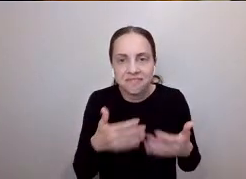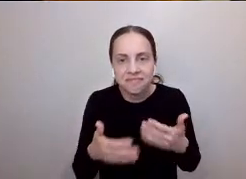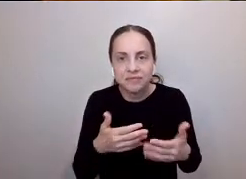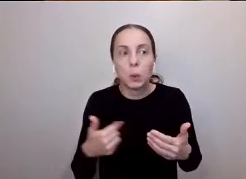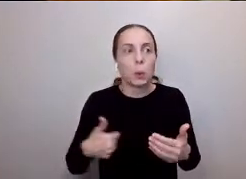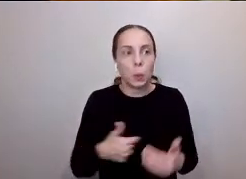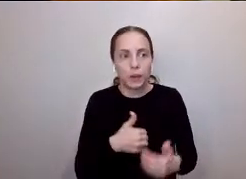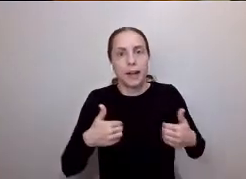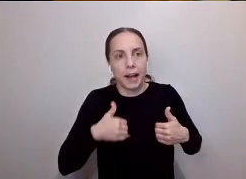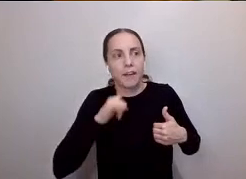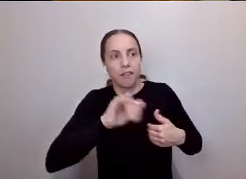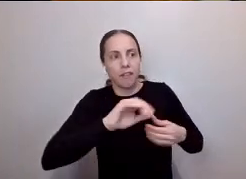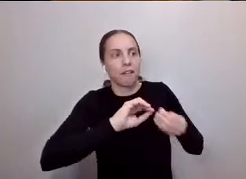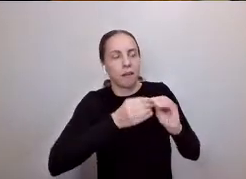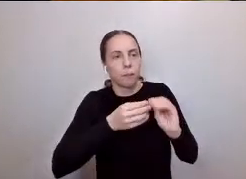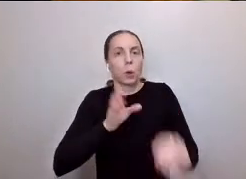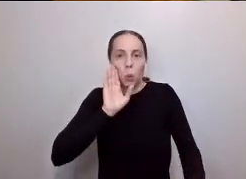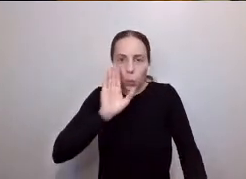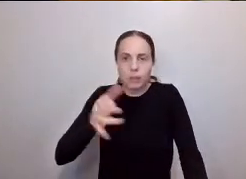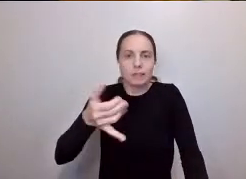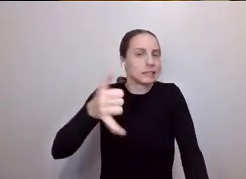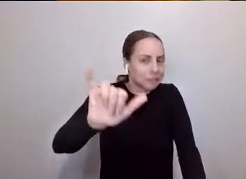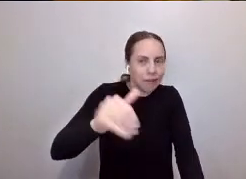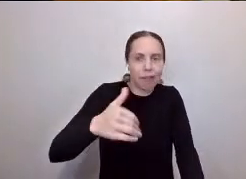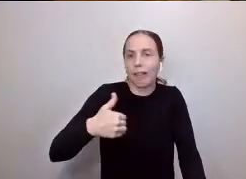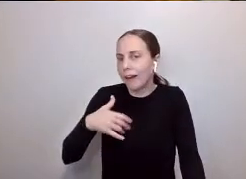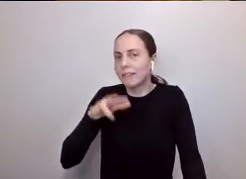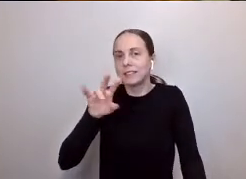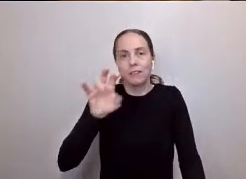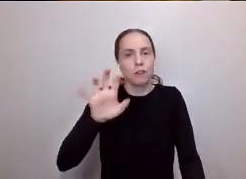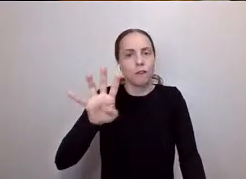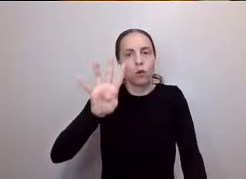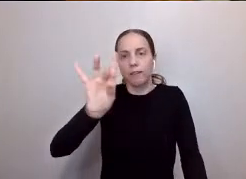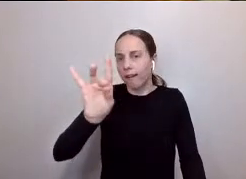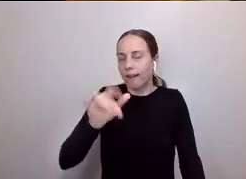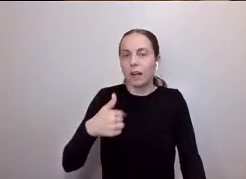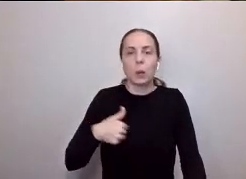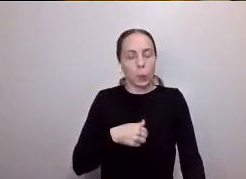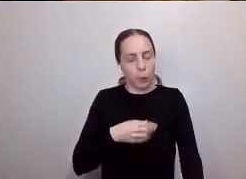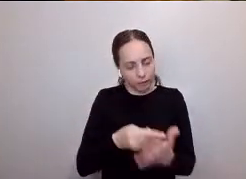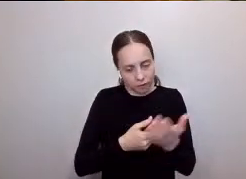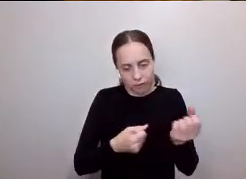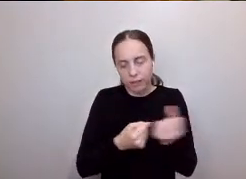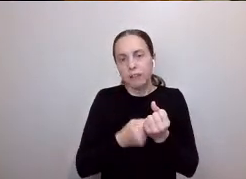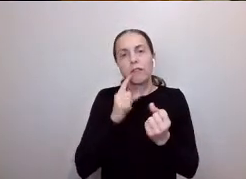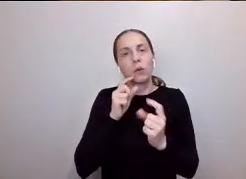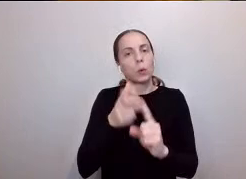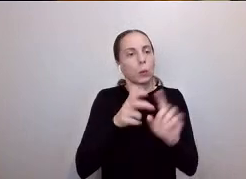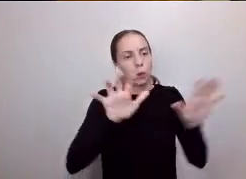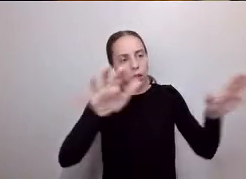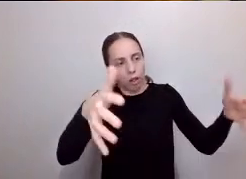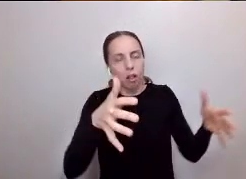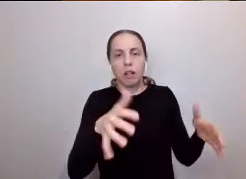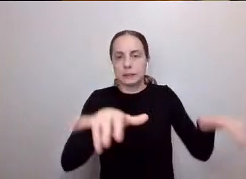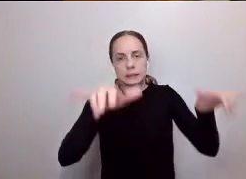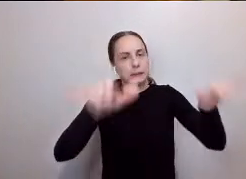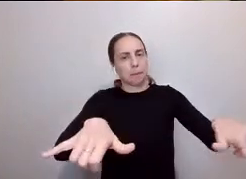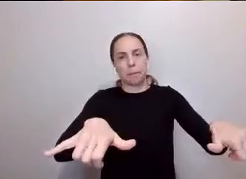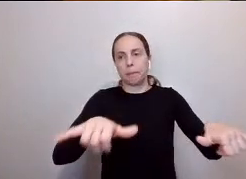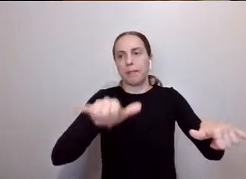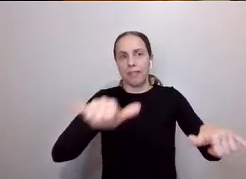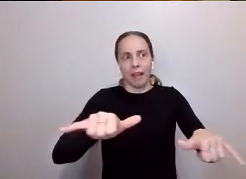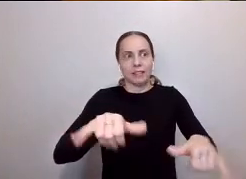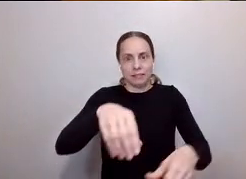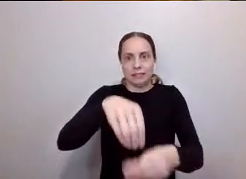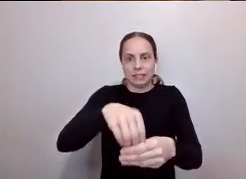748 officers this year. That's what we funded. That's what we funded for the recruiting class. That's what we have in our budget. And so if